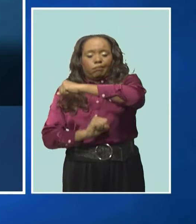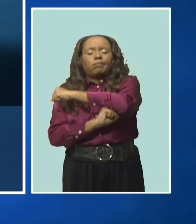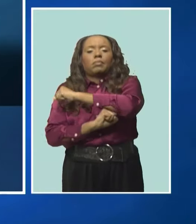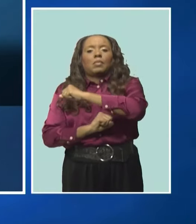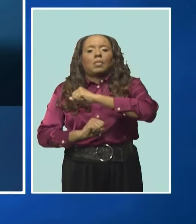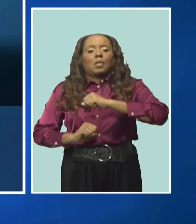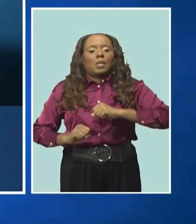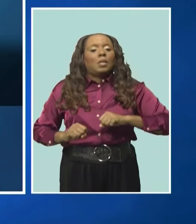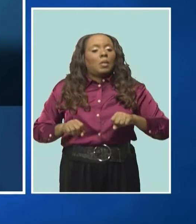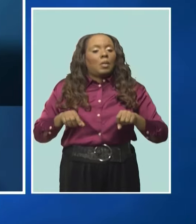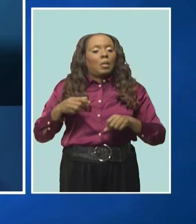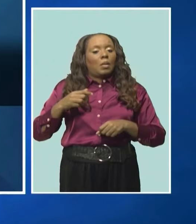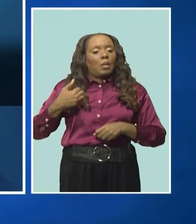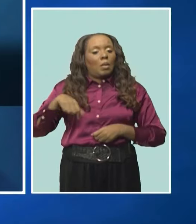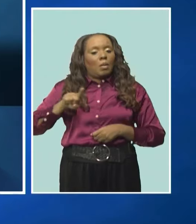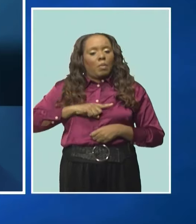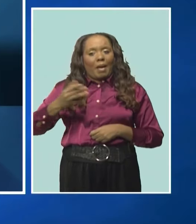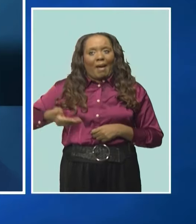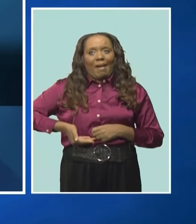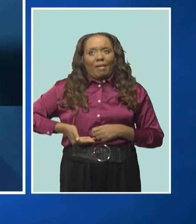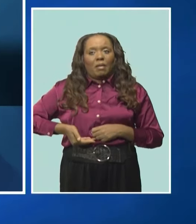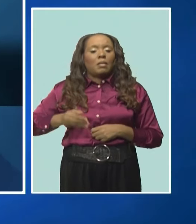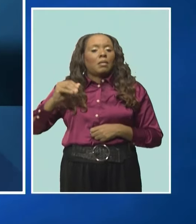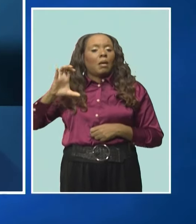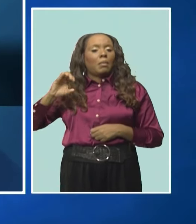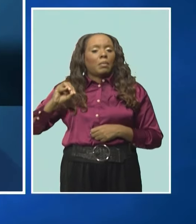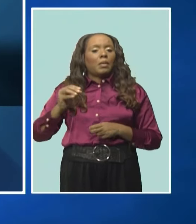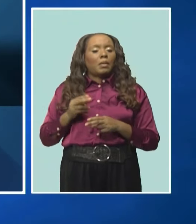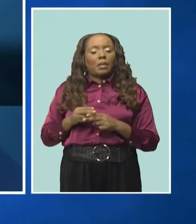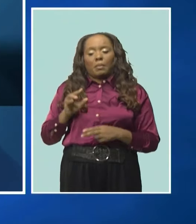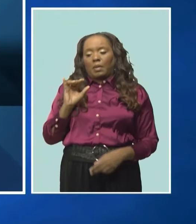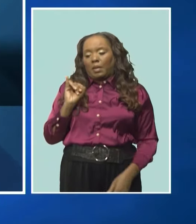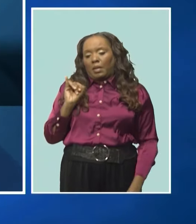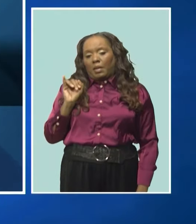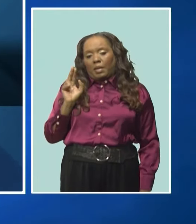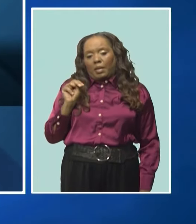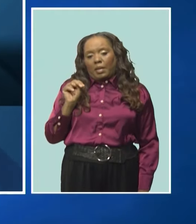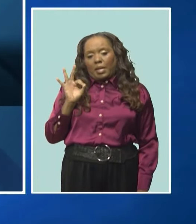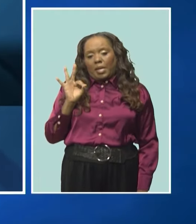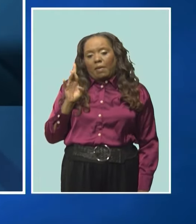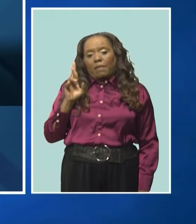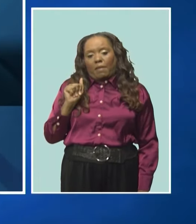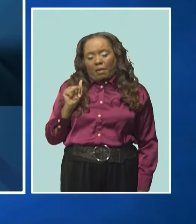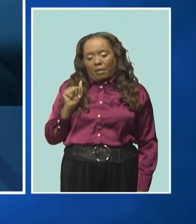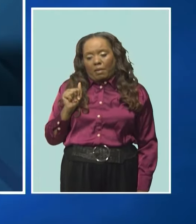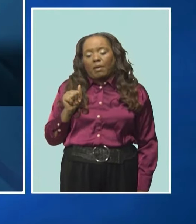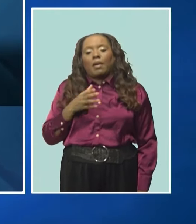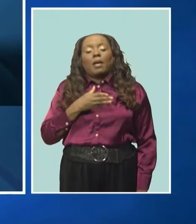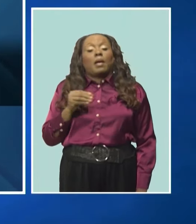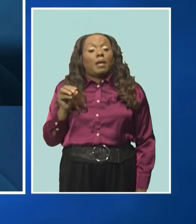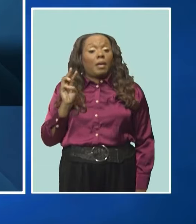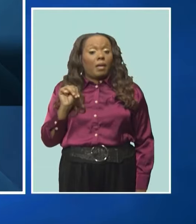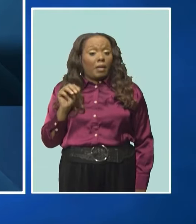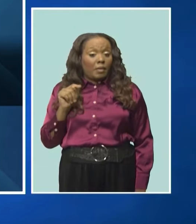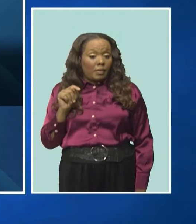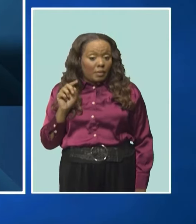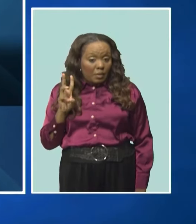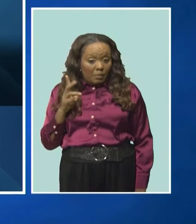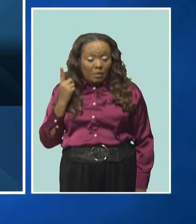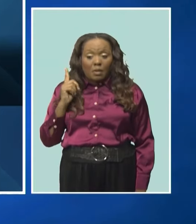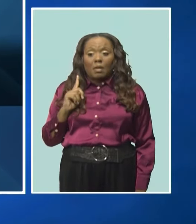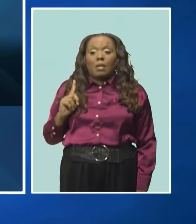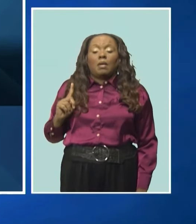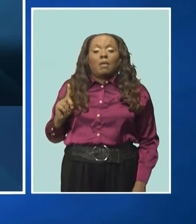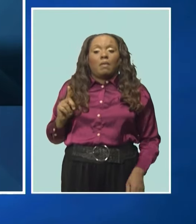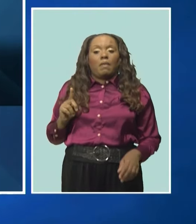Inc. to construct the stone base and to execute other road works. MTW will use contract workers to construct the